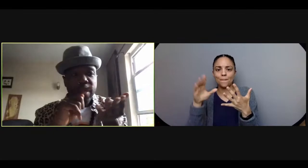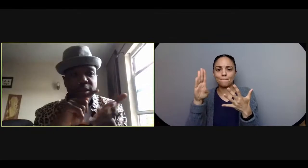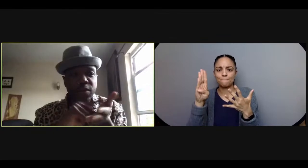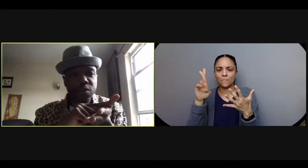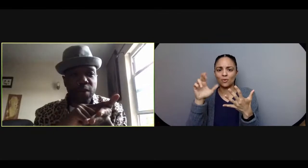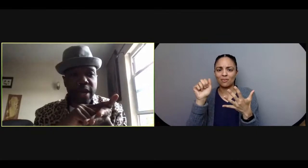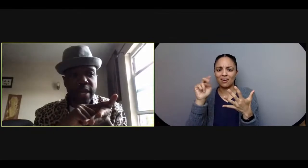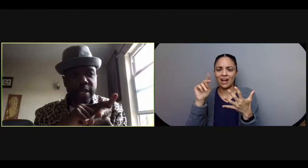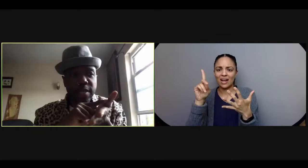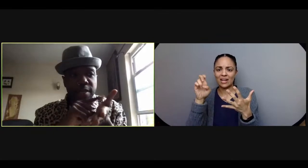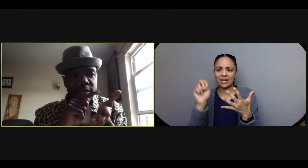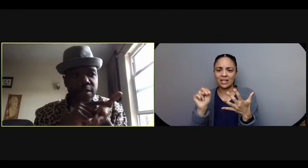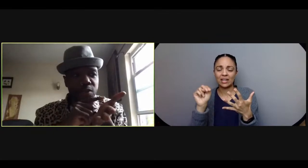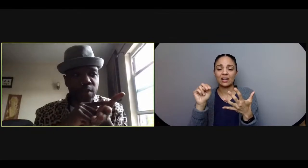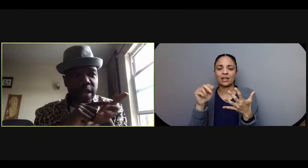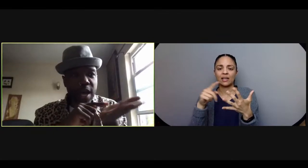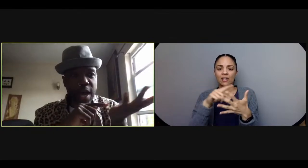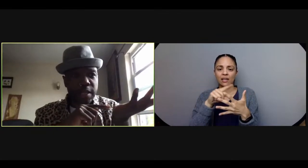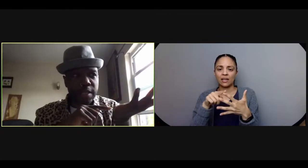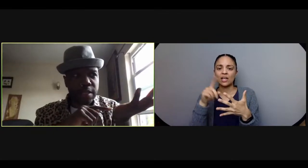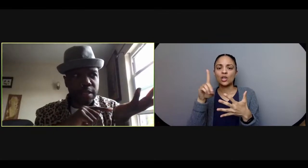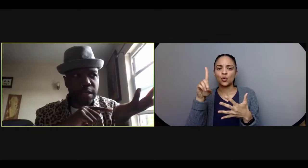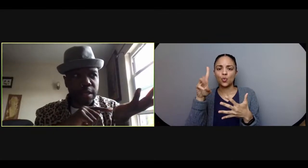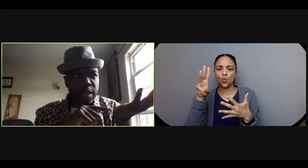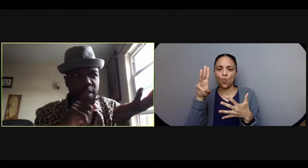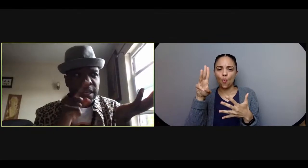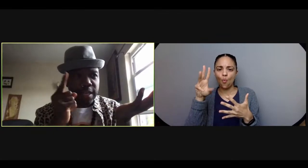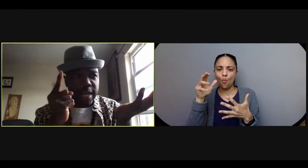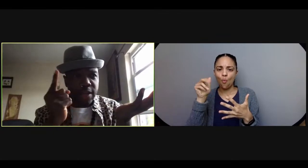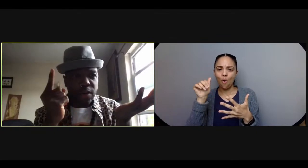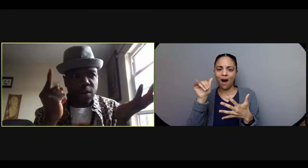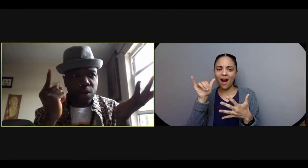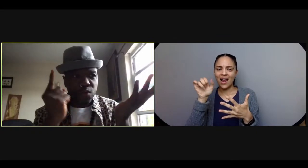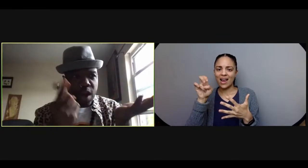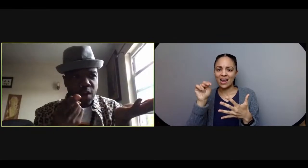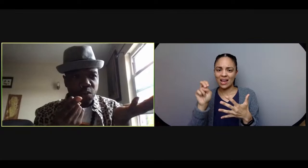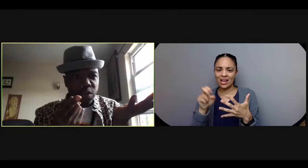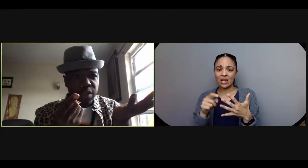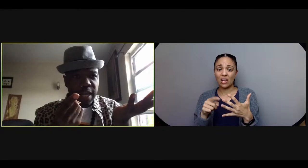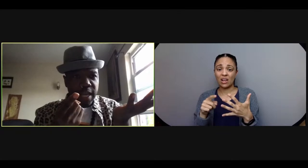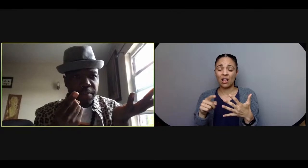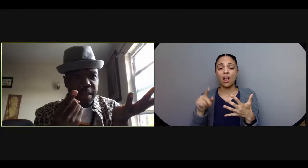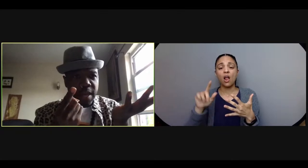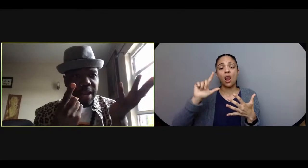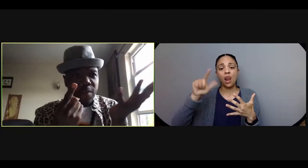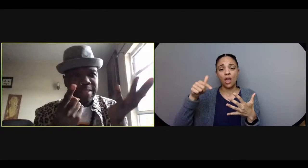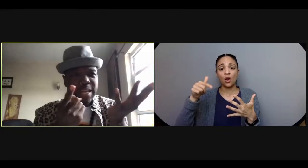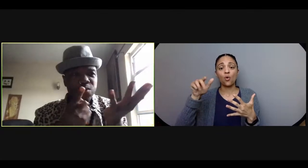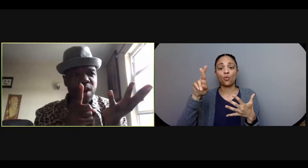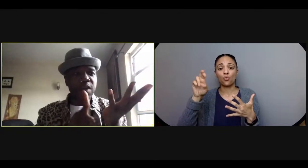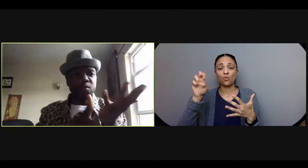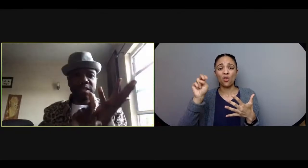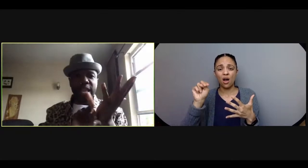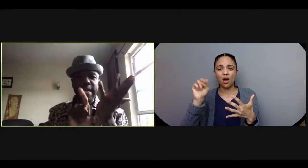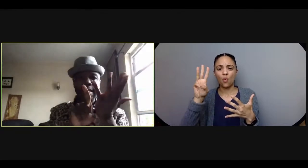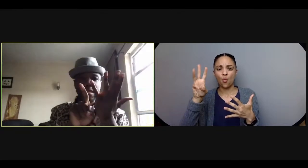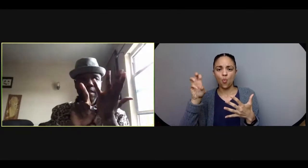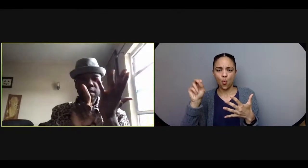and Dwayne Holland. Then later, Ron Wood came. But I would say Ron was